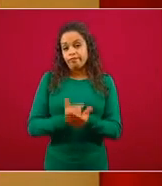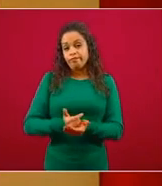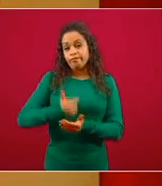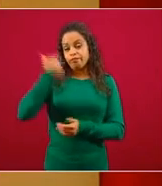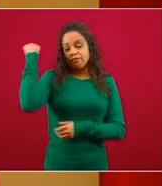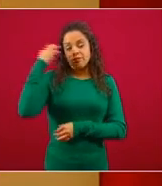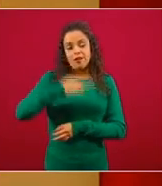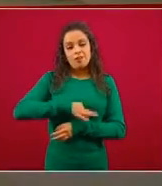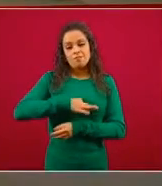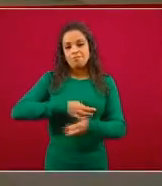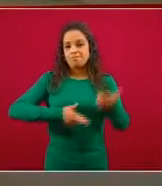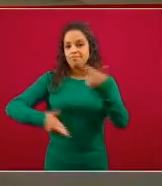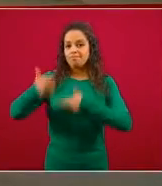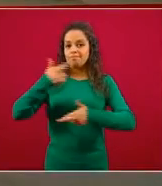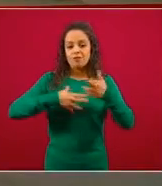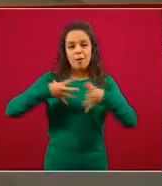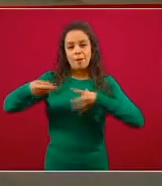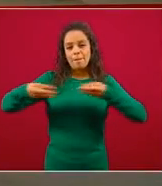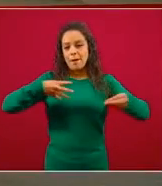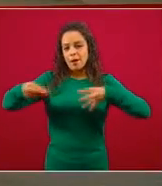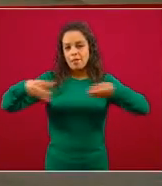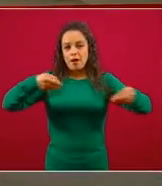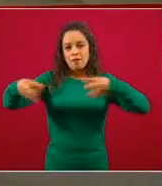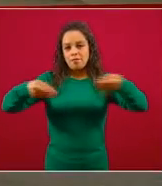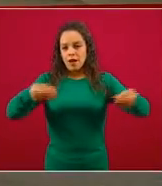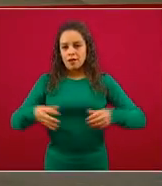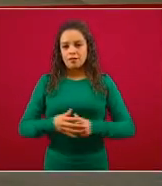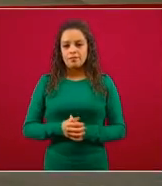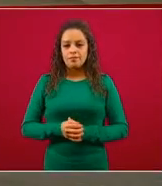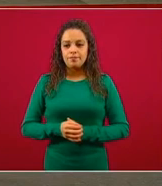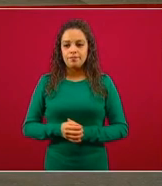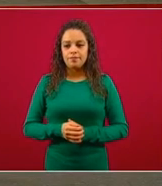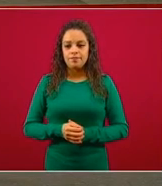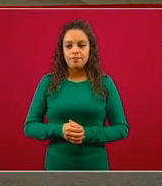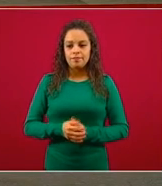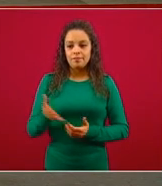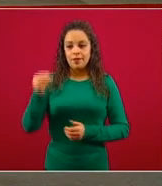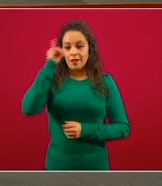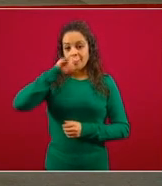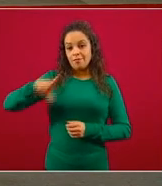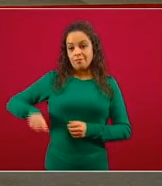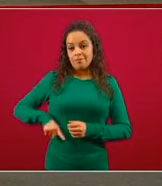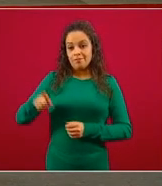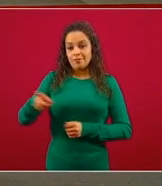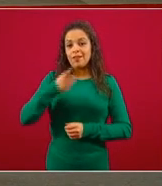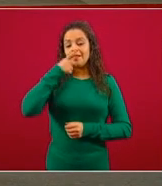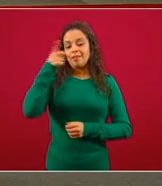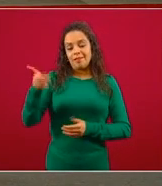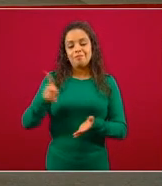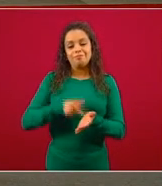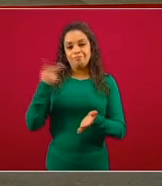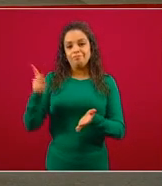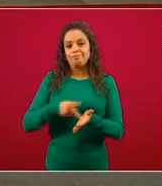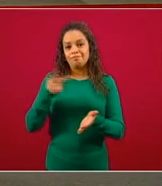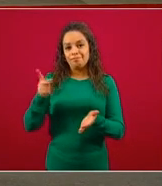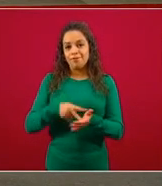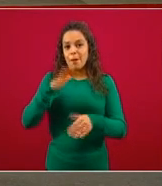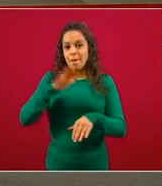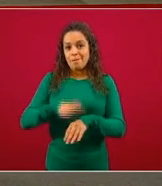We have had our governor saying this emphatically many times, even more emphatically than me. Thank you,